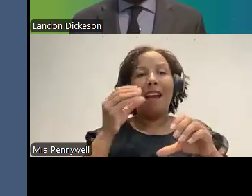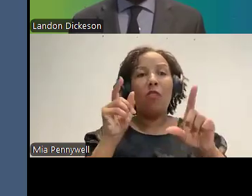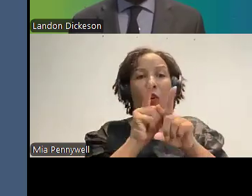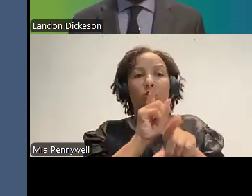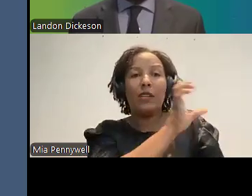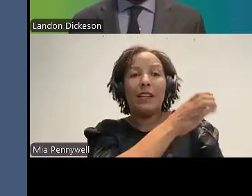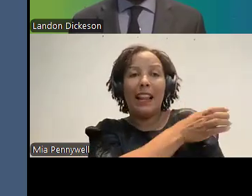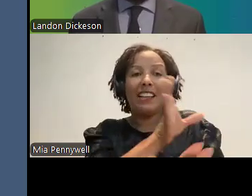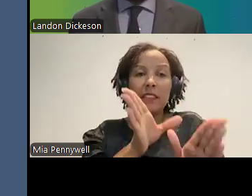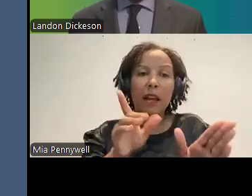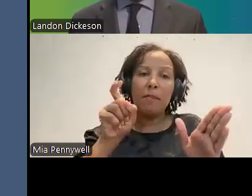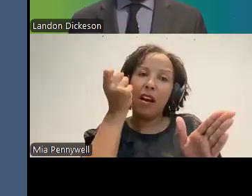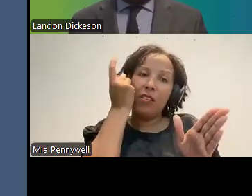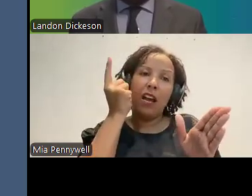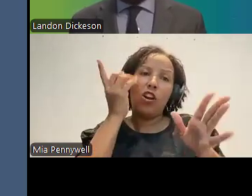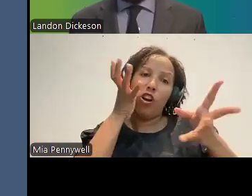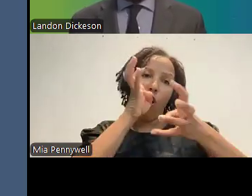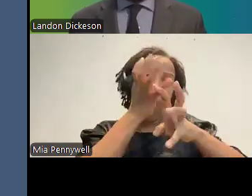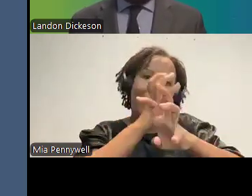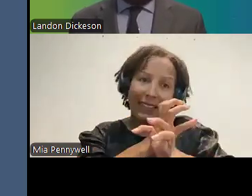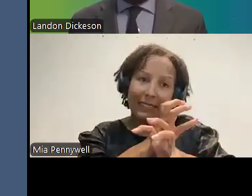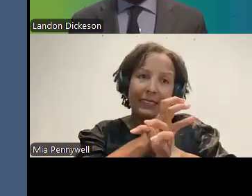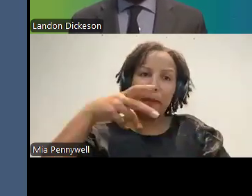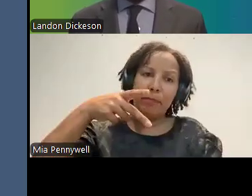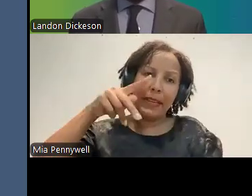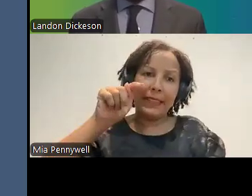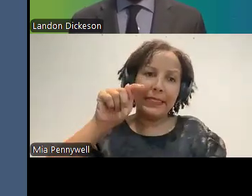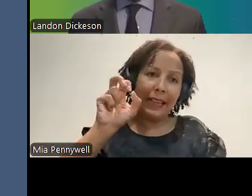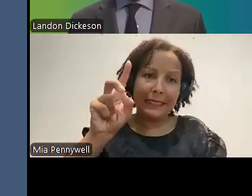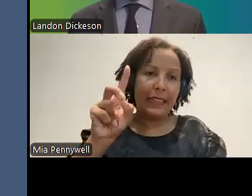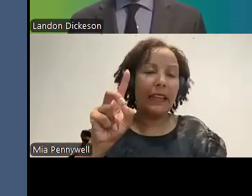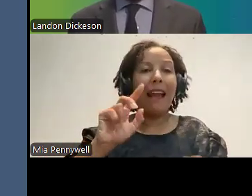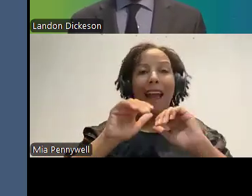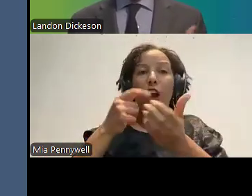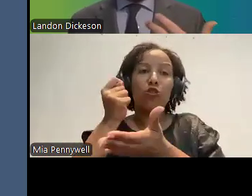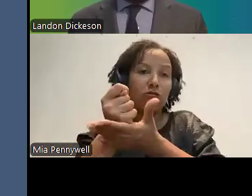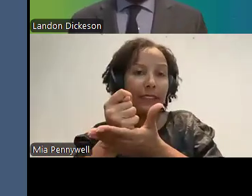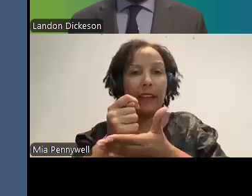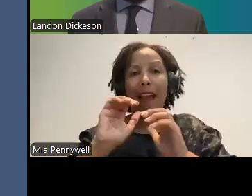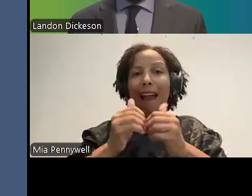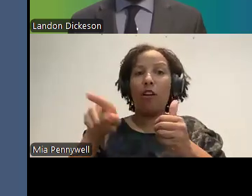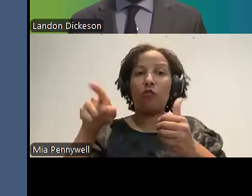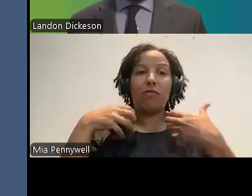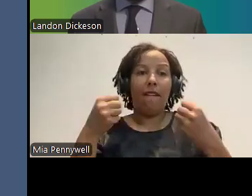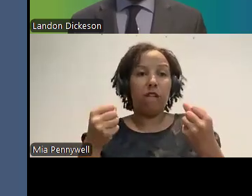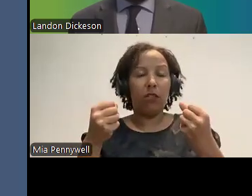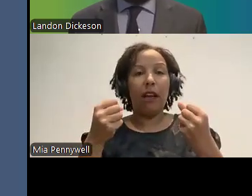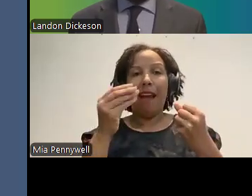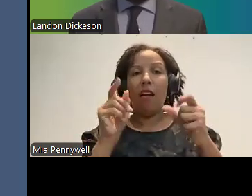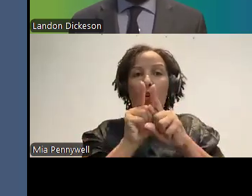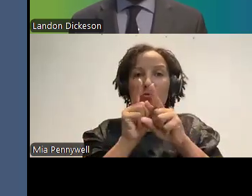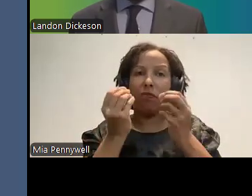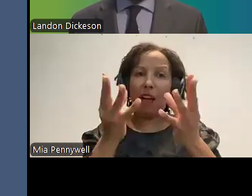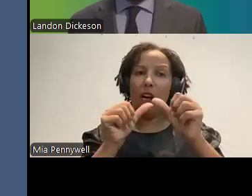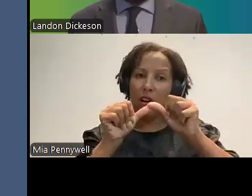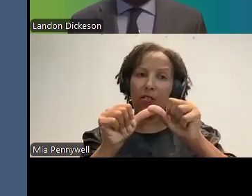of complex PTSD and how to treat it and how people recover from it, and providing this ongoing and intensive training for